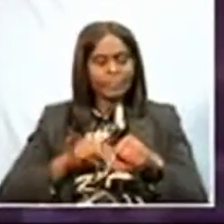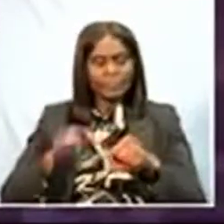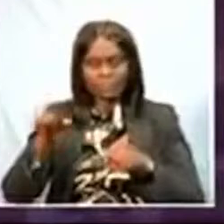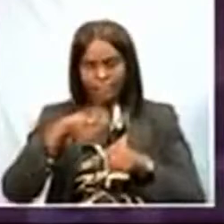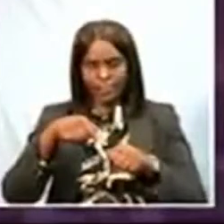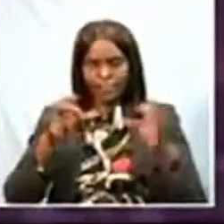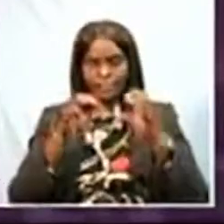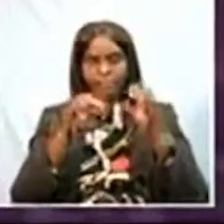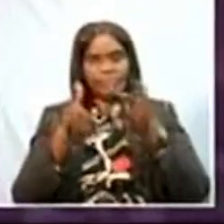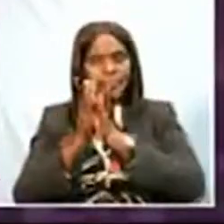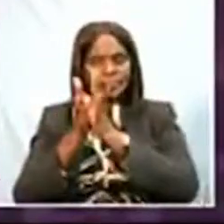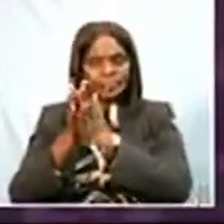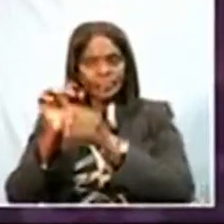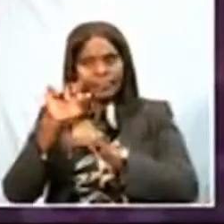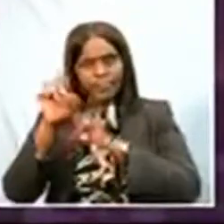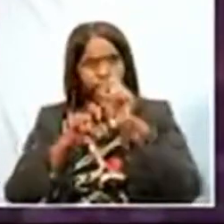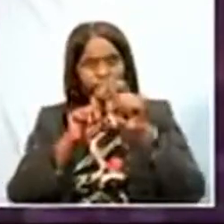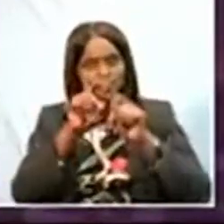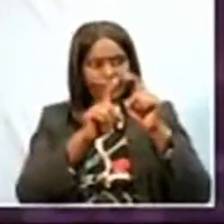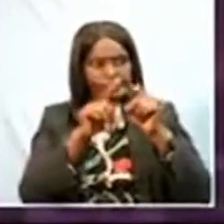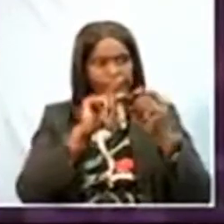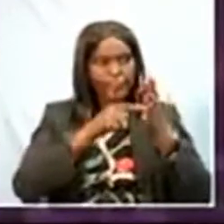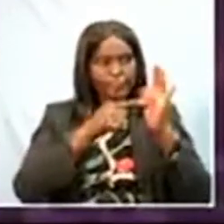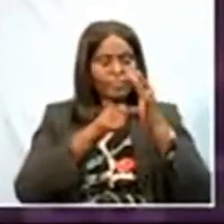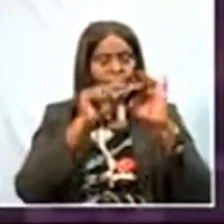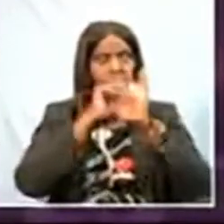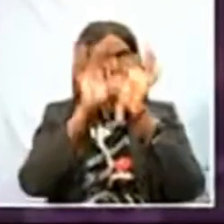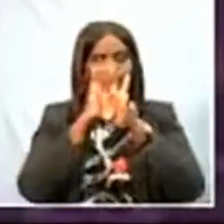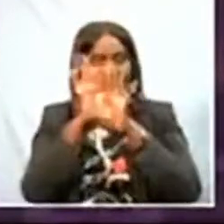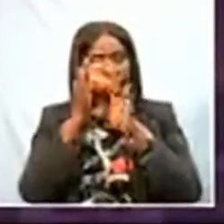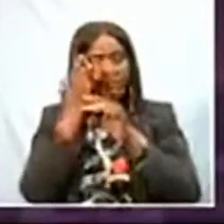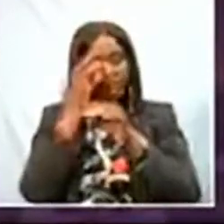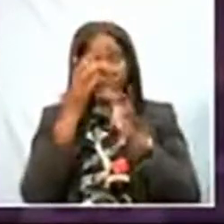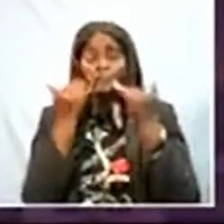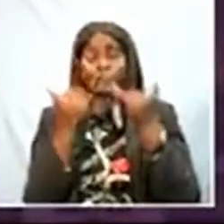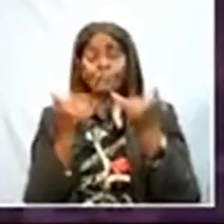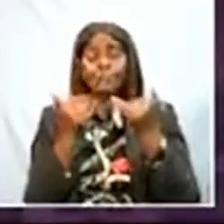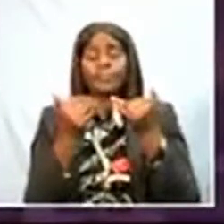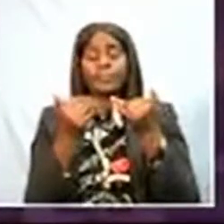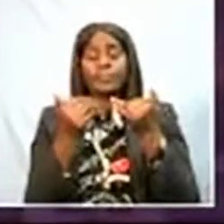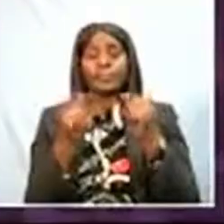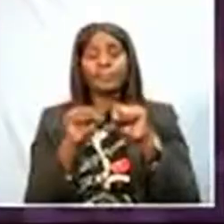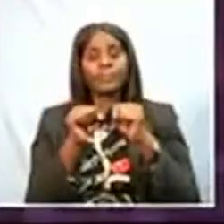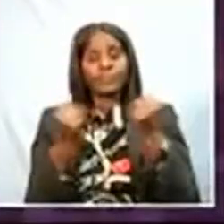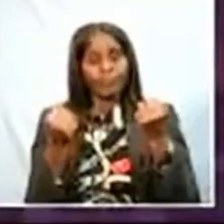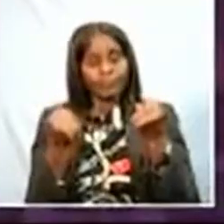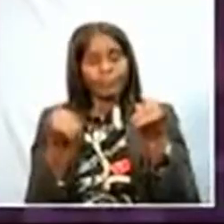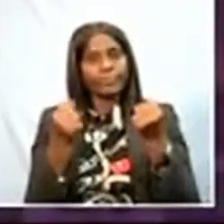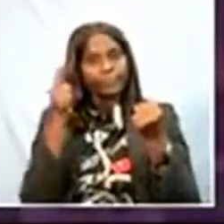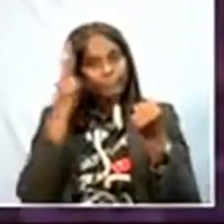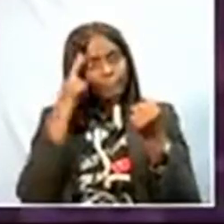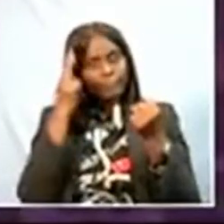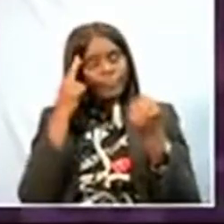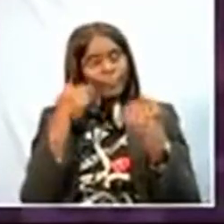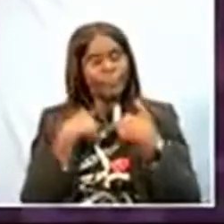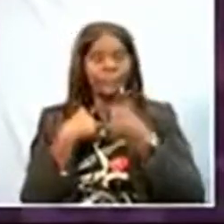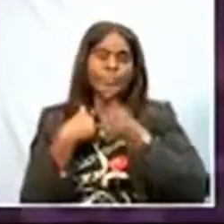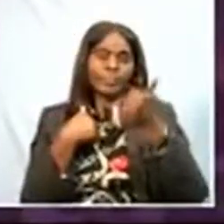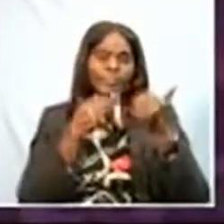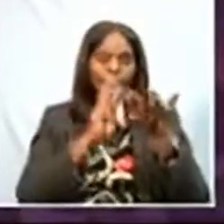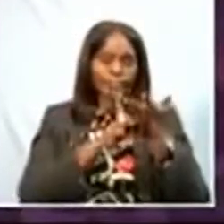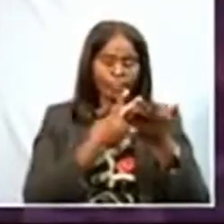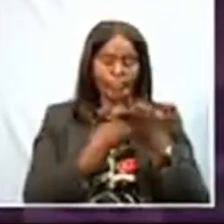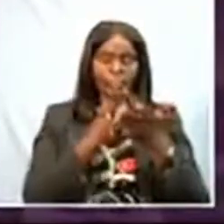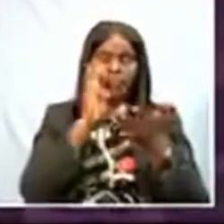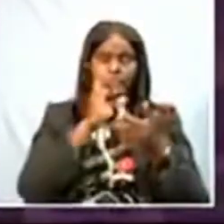to ask follow-up questions or points of clarification. Just about now, we take a break. Remember, we have another witness that's